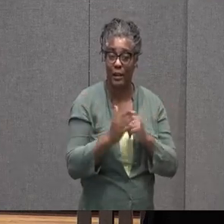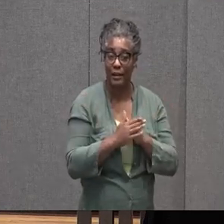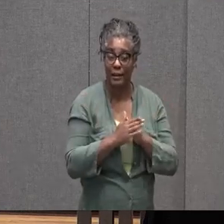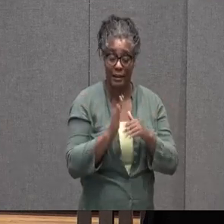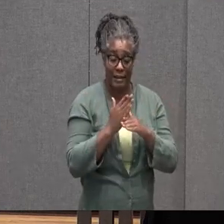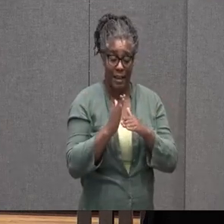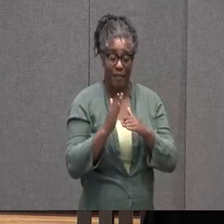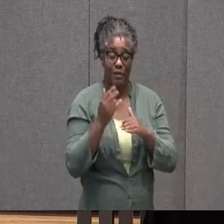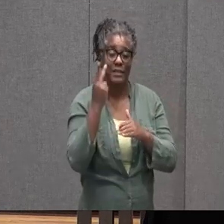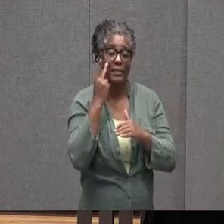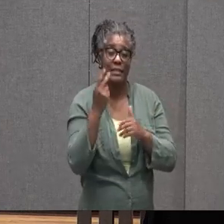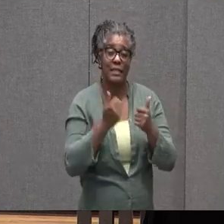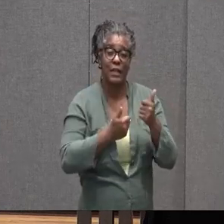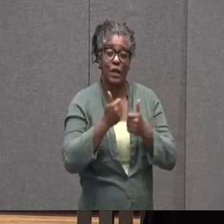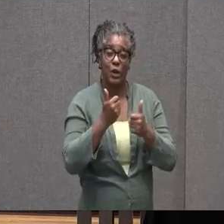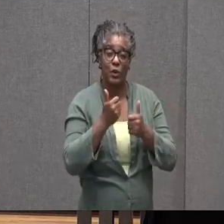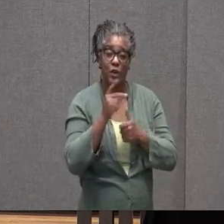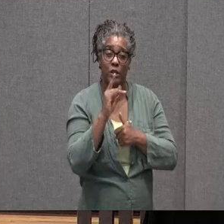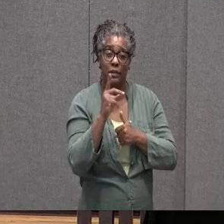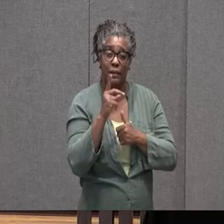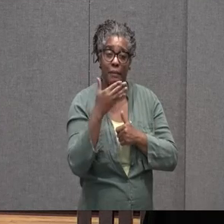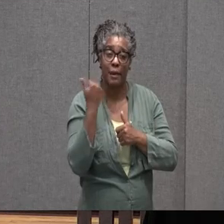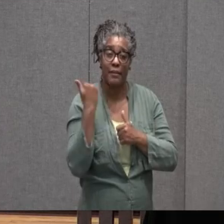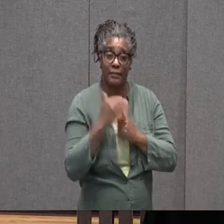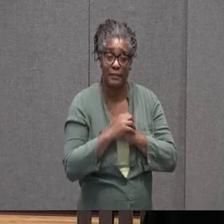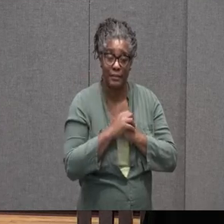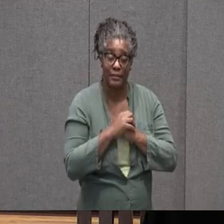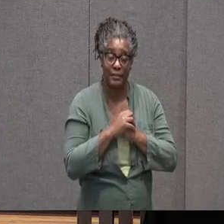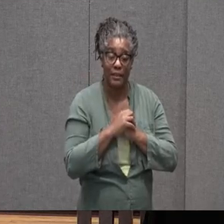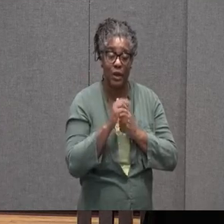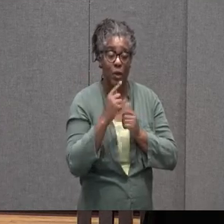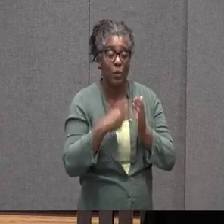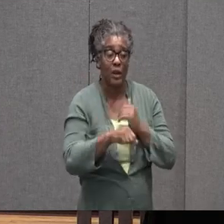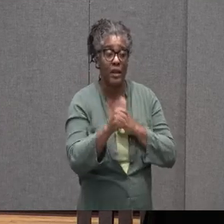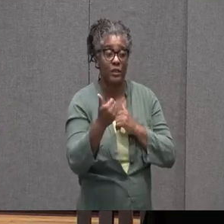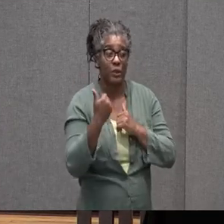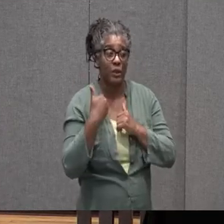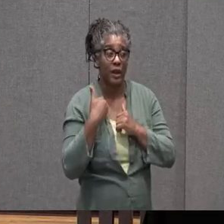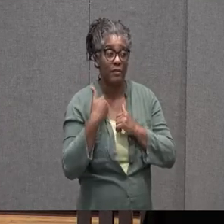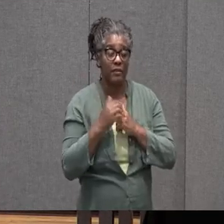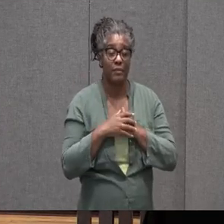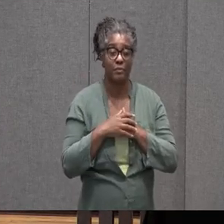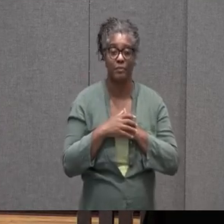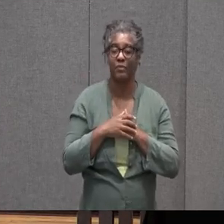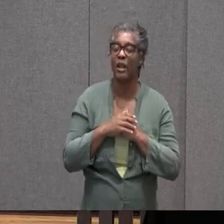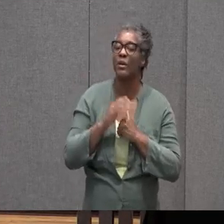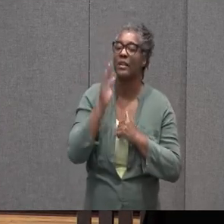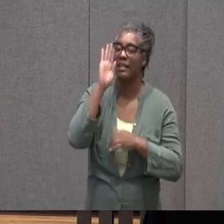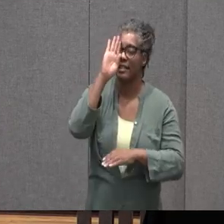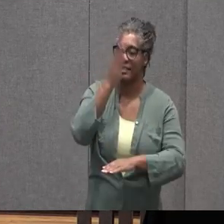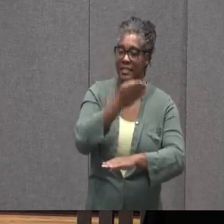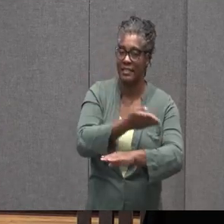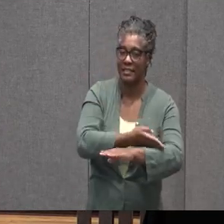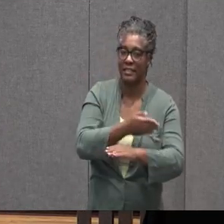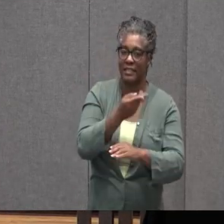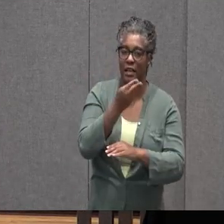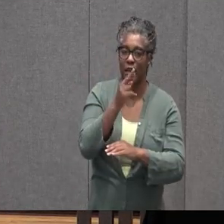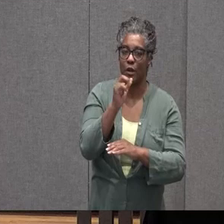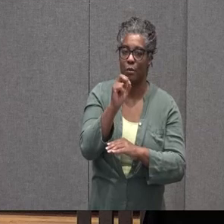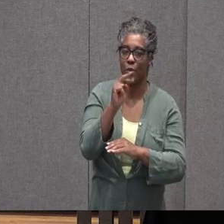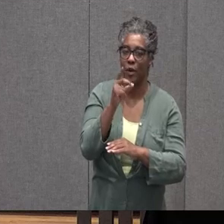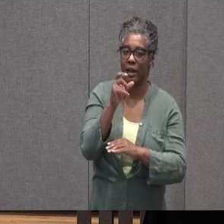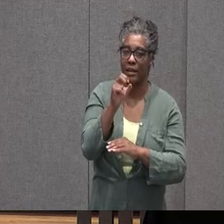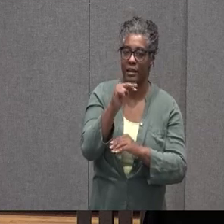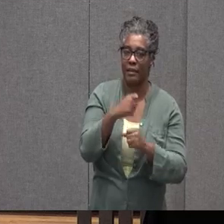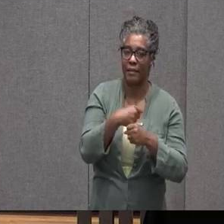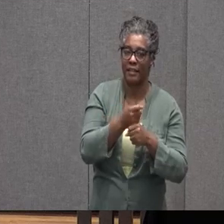the best. Oh. What else do we have? Well, she has, her son, Brandon. Made this one. This one's actually